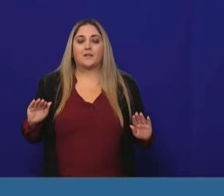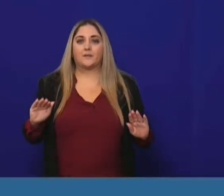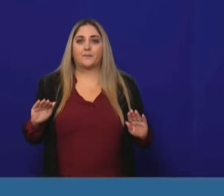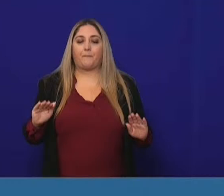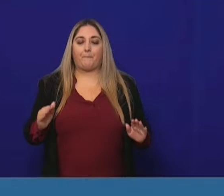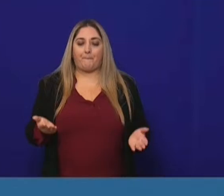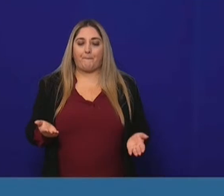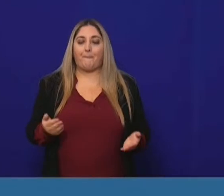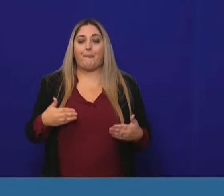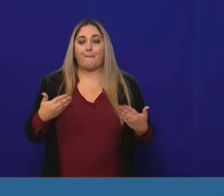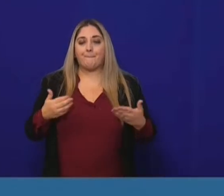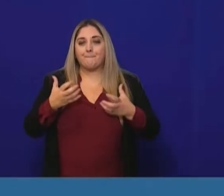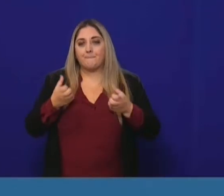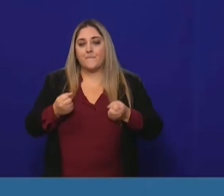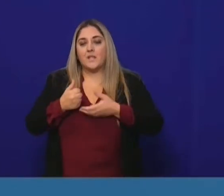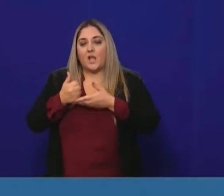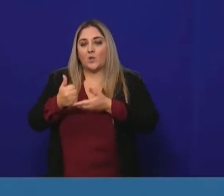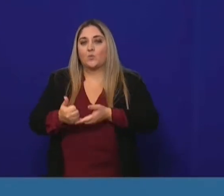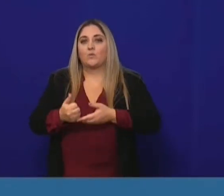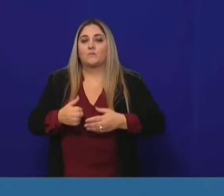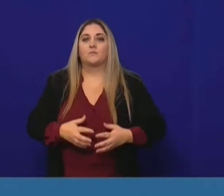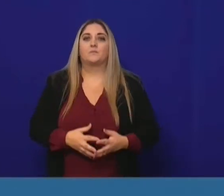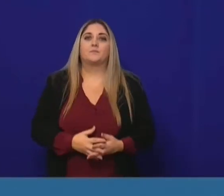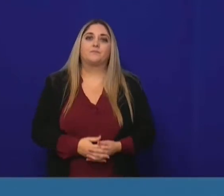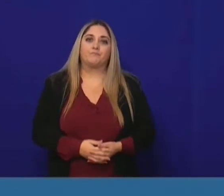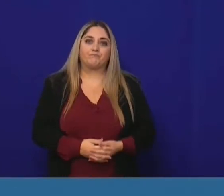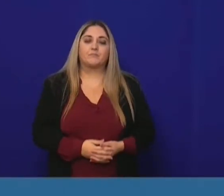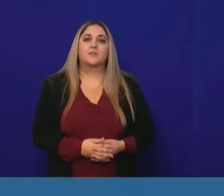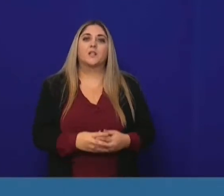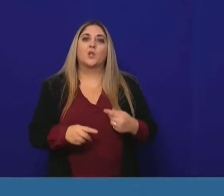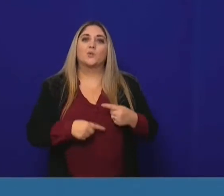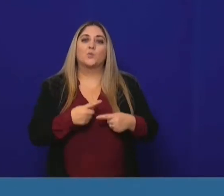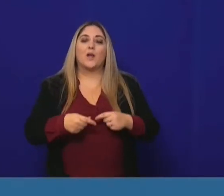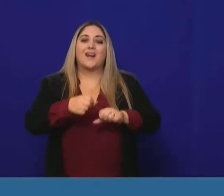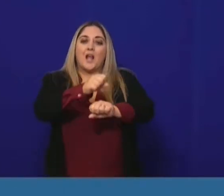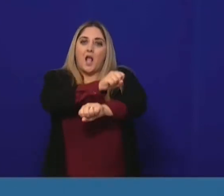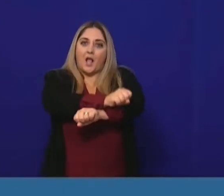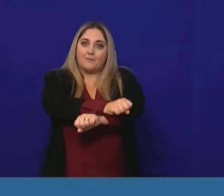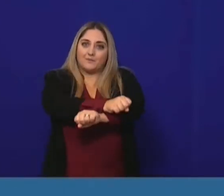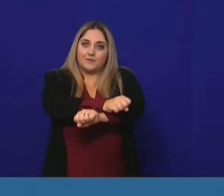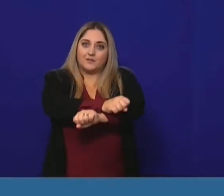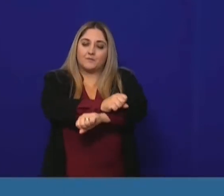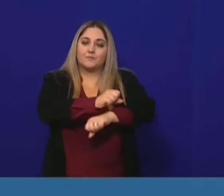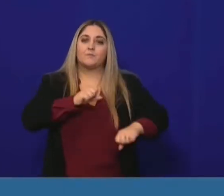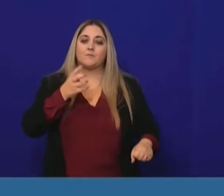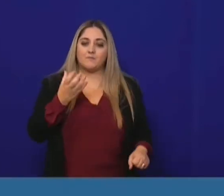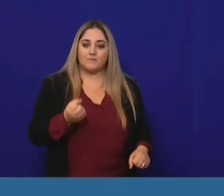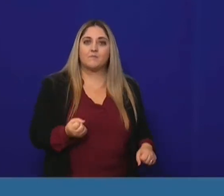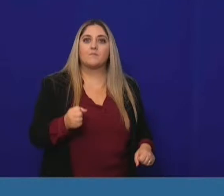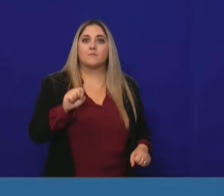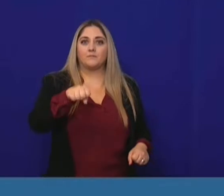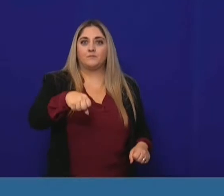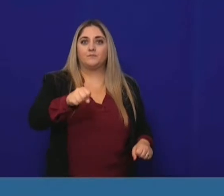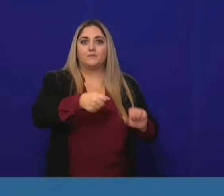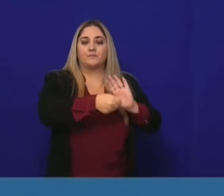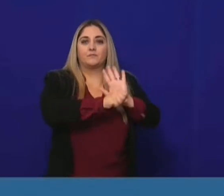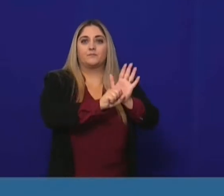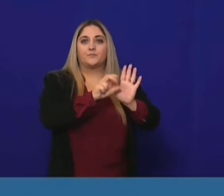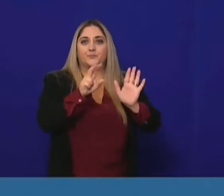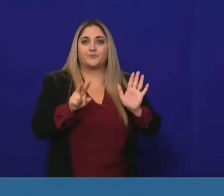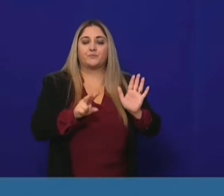l-iktar rridu nnejjem nipproteġu. Fuq il-ħabs, iva kellna wkoll hemmhekk numru ta' każijiet li